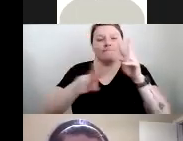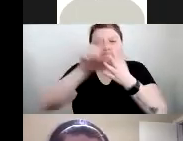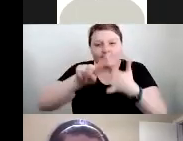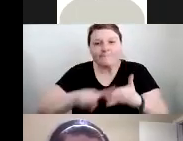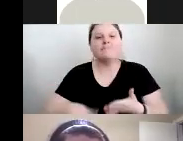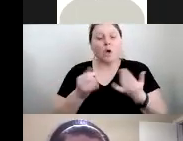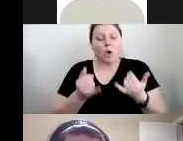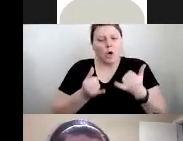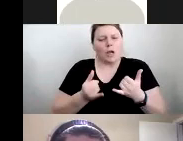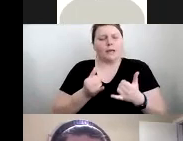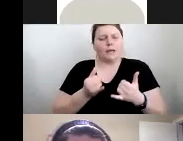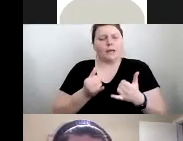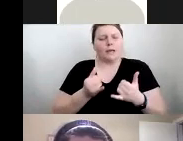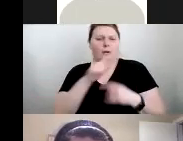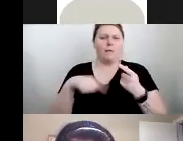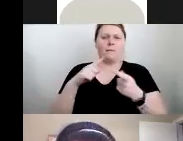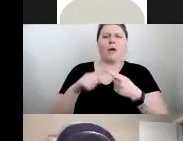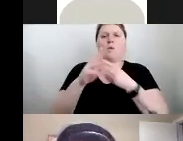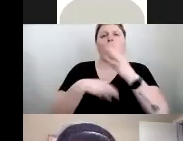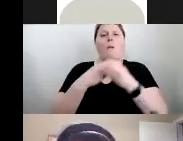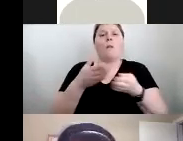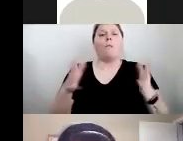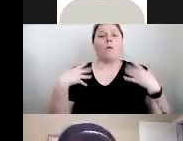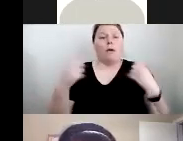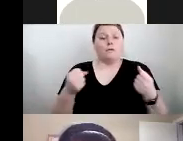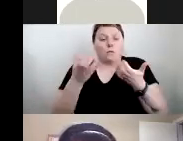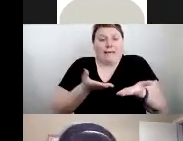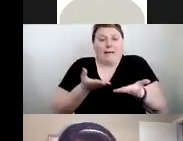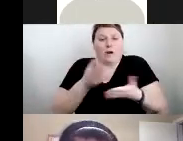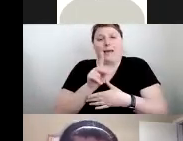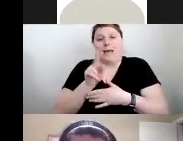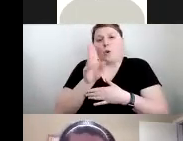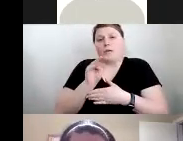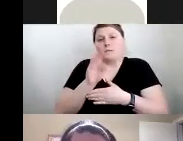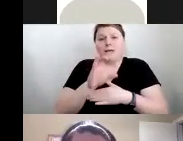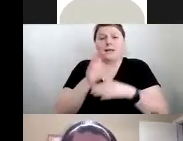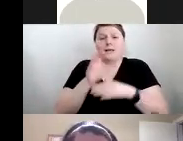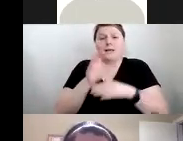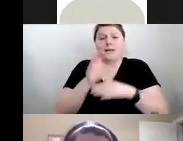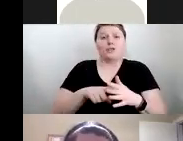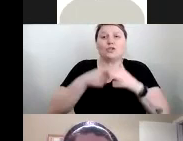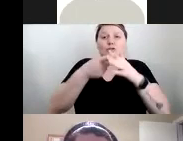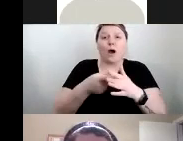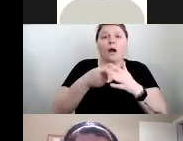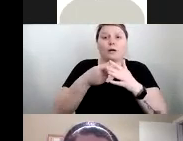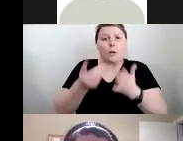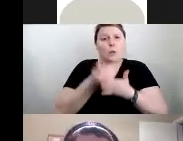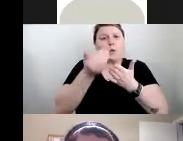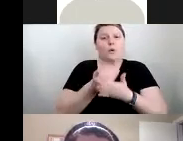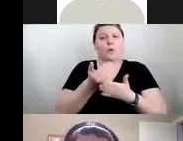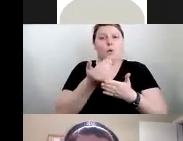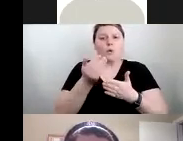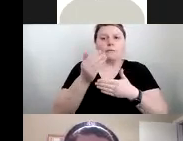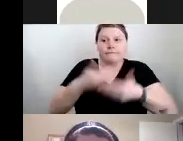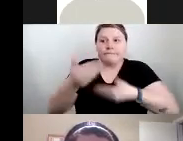global health so that we at the University of Kansas Medical Center are trendsetters who move beyond the us versus